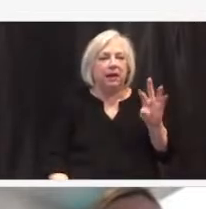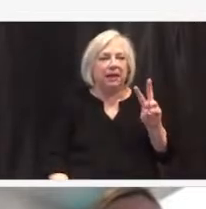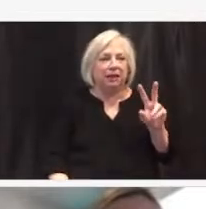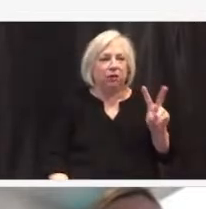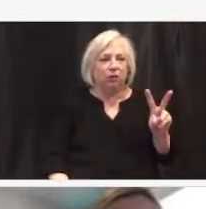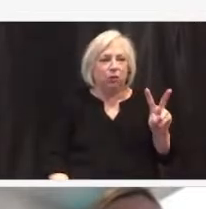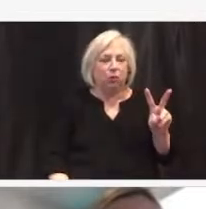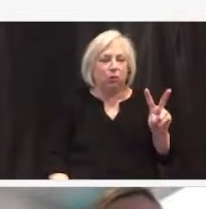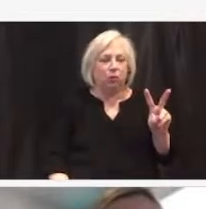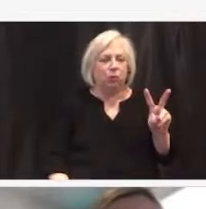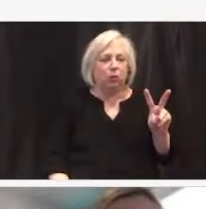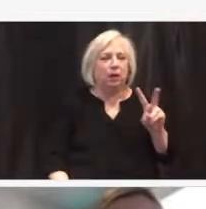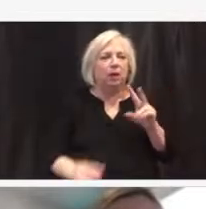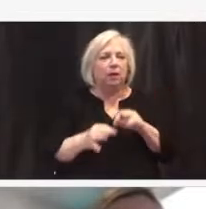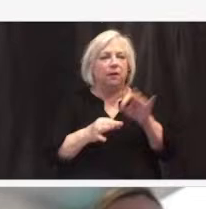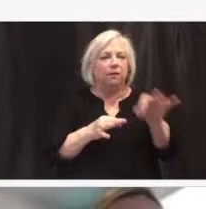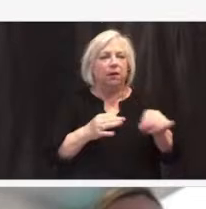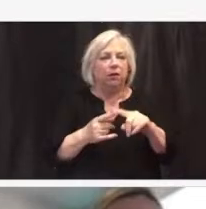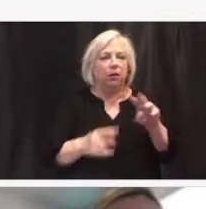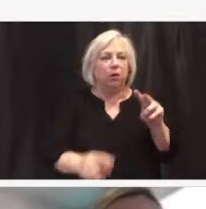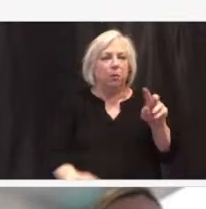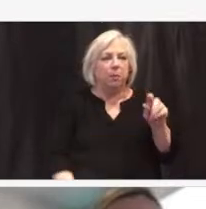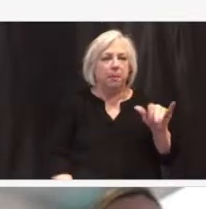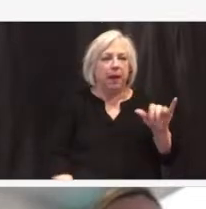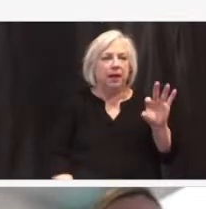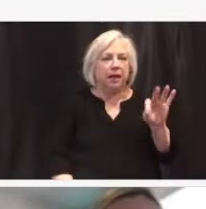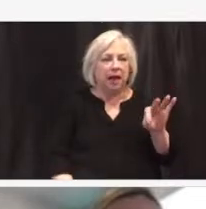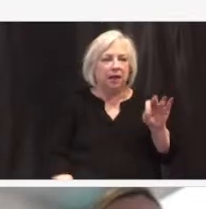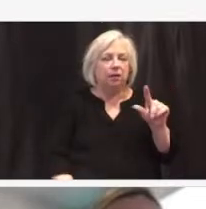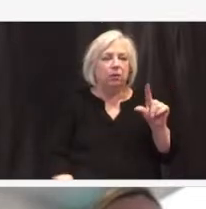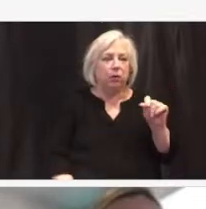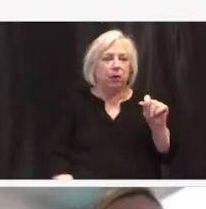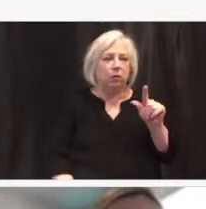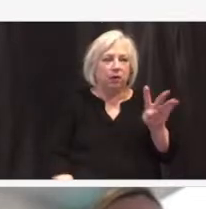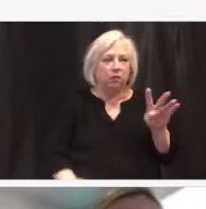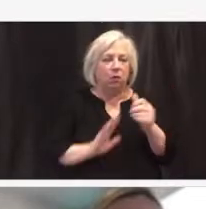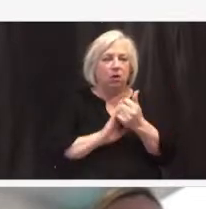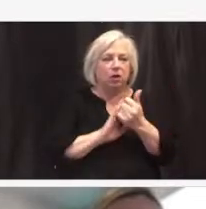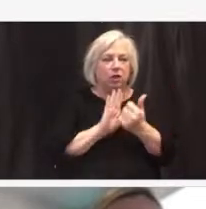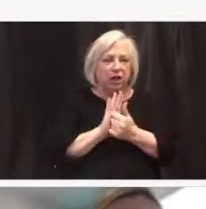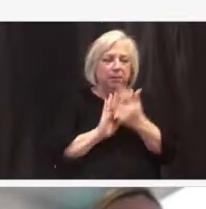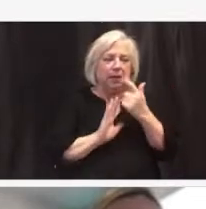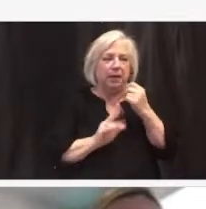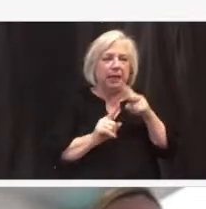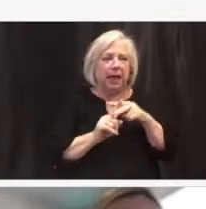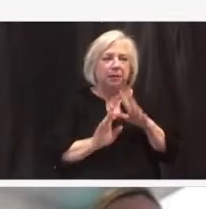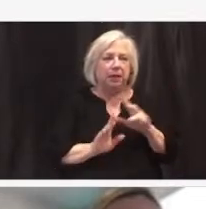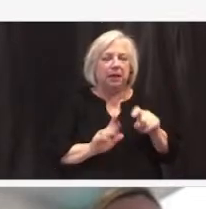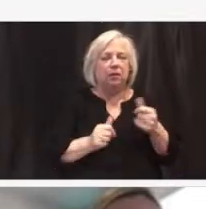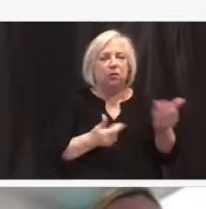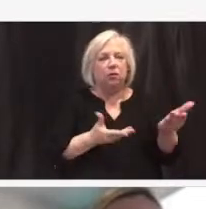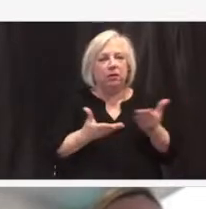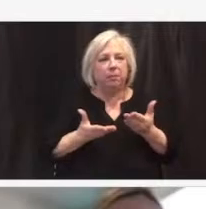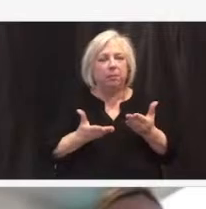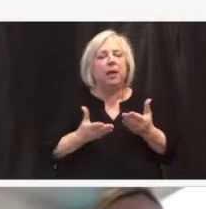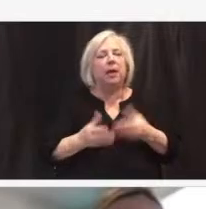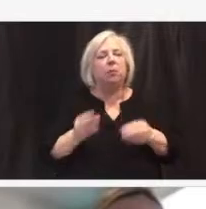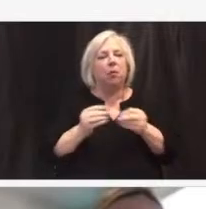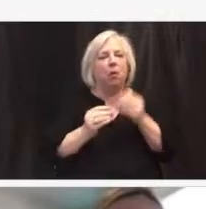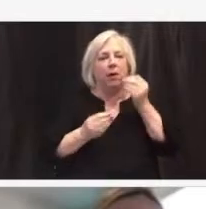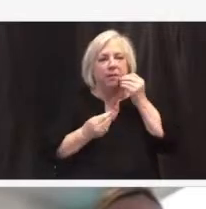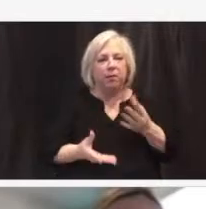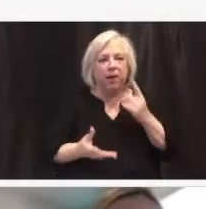S1962, is being deferred to the May 9th, 2024 agenda, as the applicant needs to submit additional information for staff